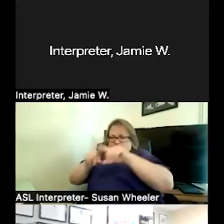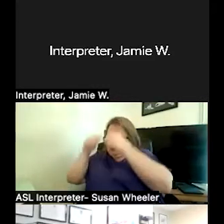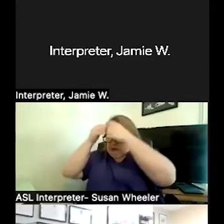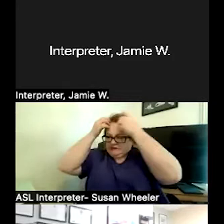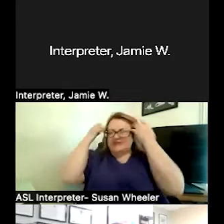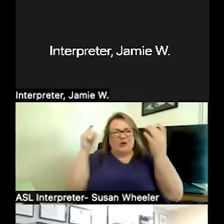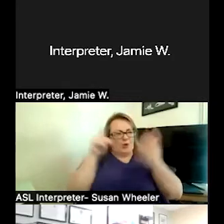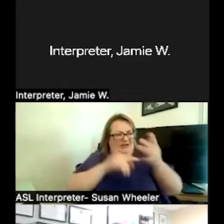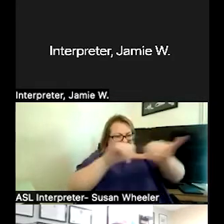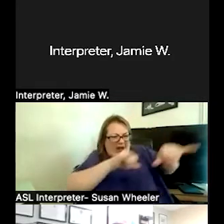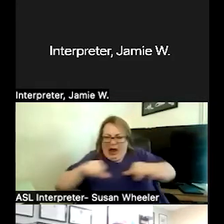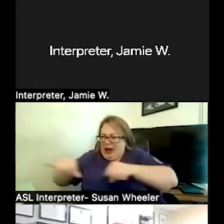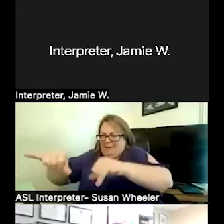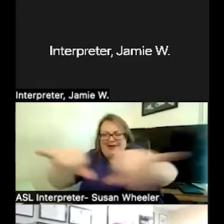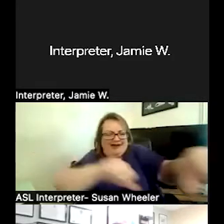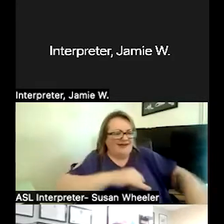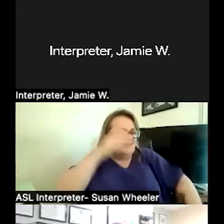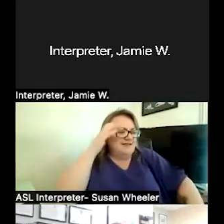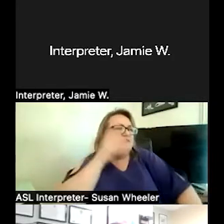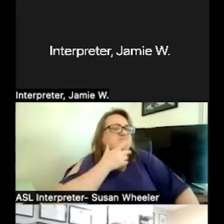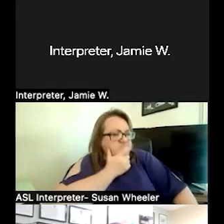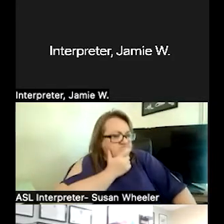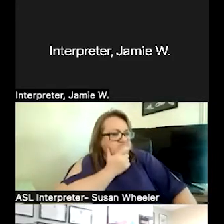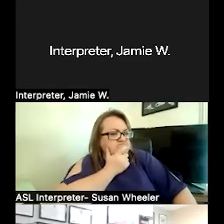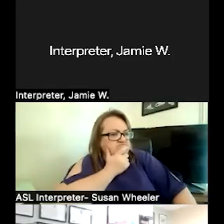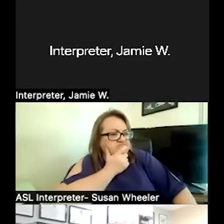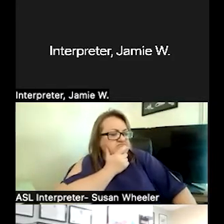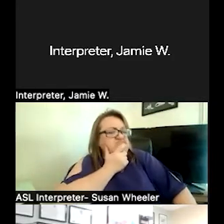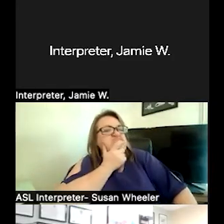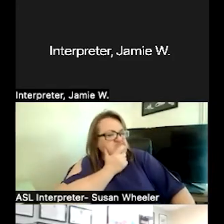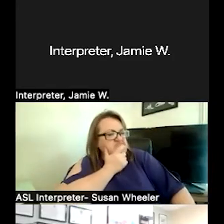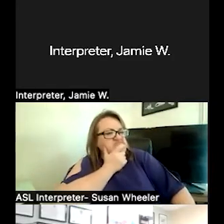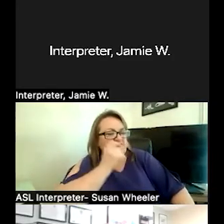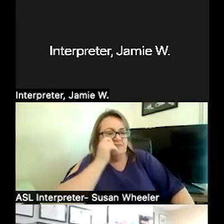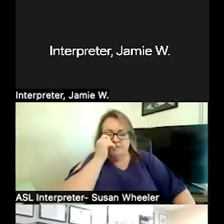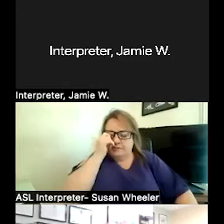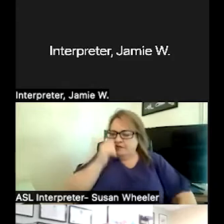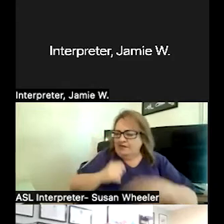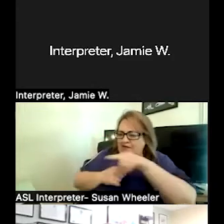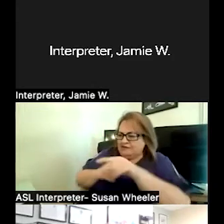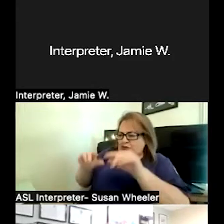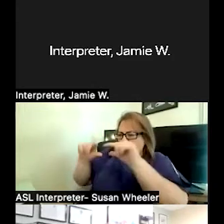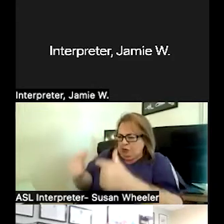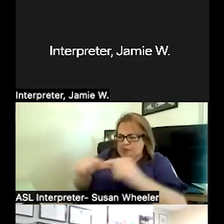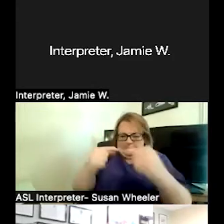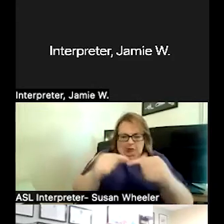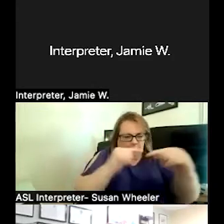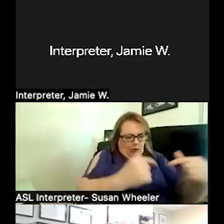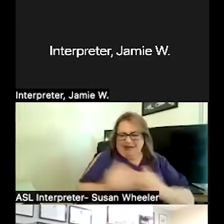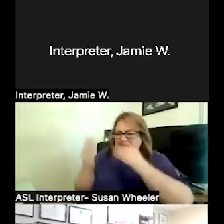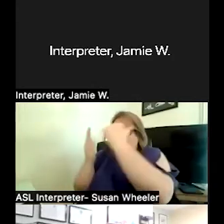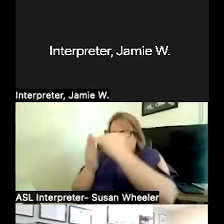that there's a lot of different groupings and listings that were out there. And so we kind of decided